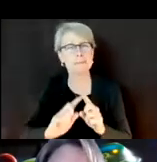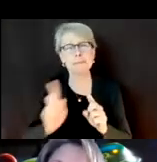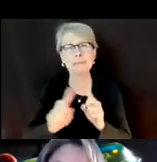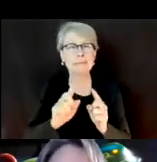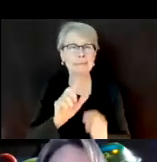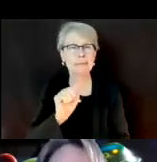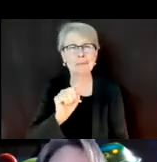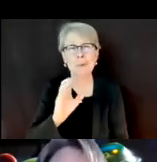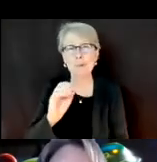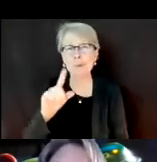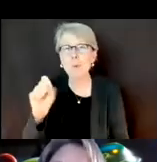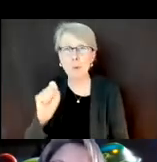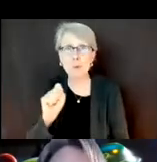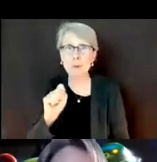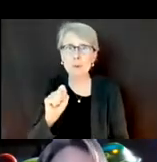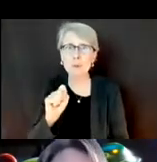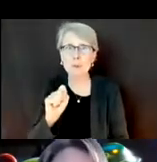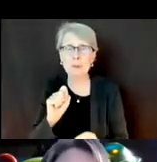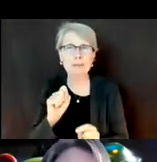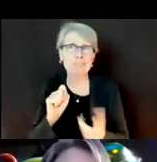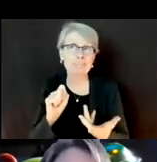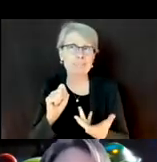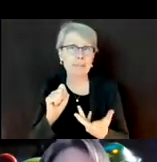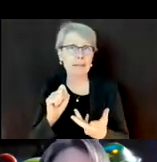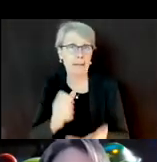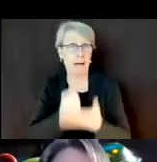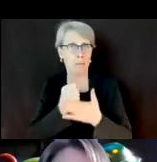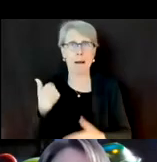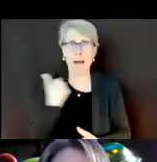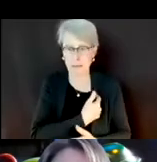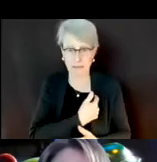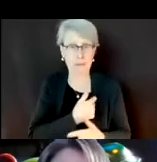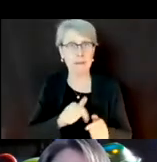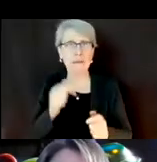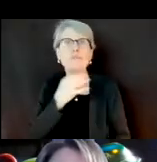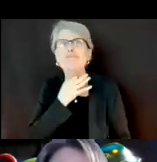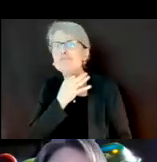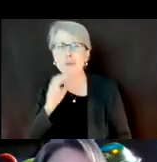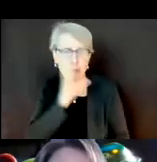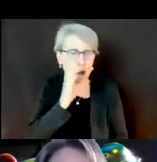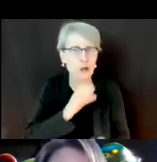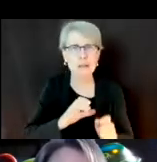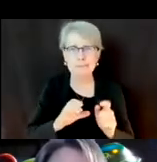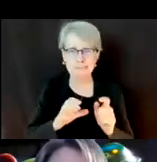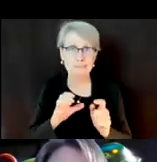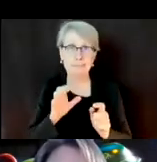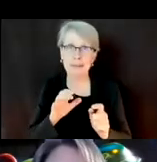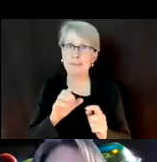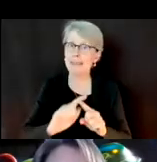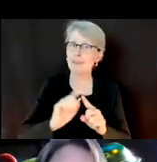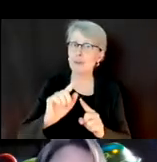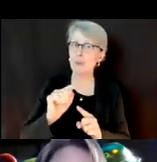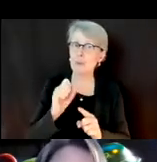there that allow us to find things. And that's sort of the focus of what I want to talk to about